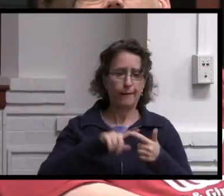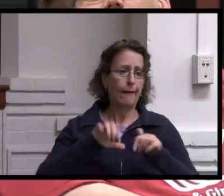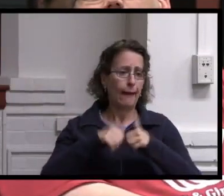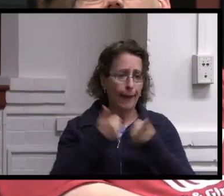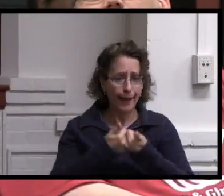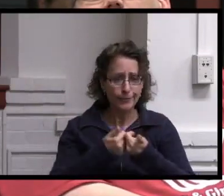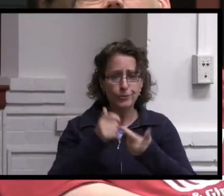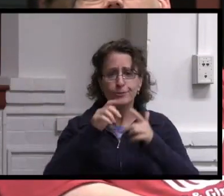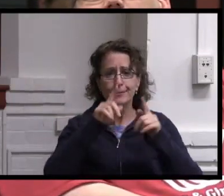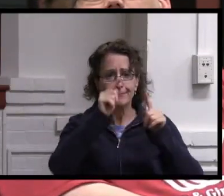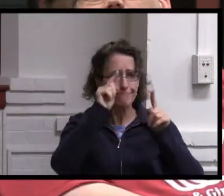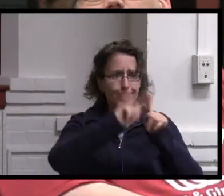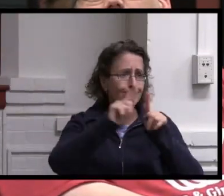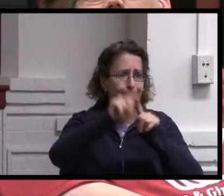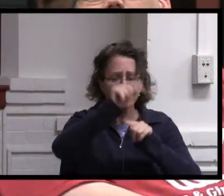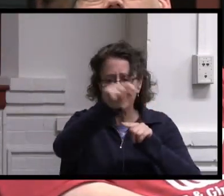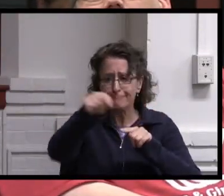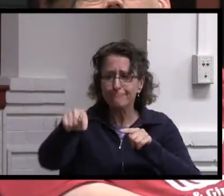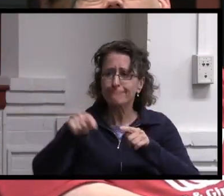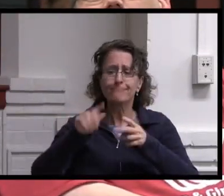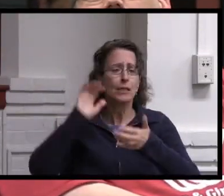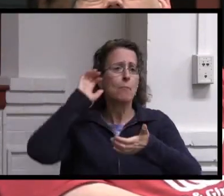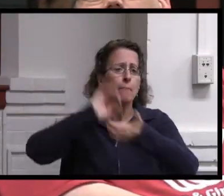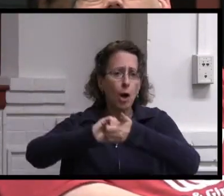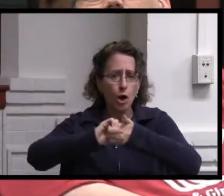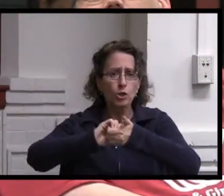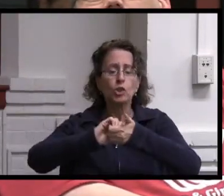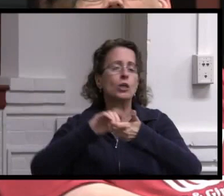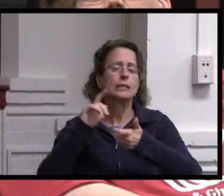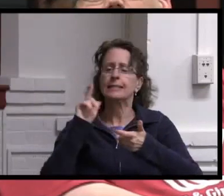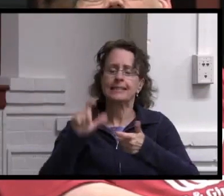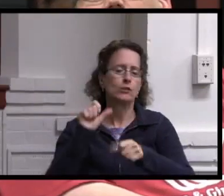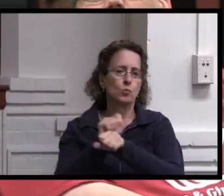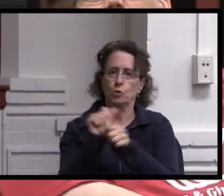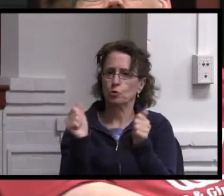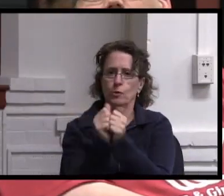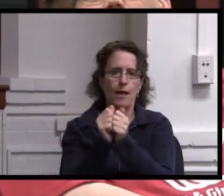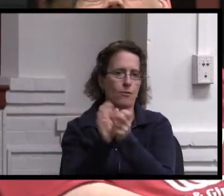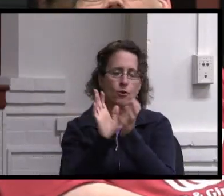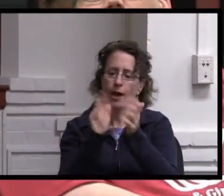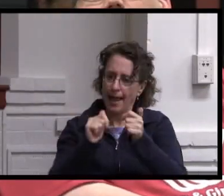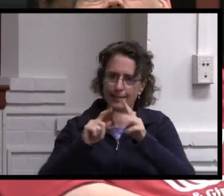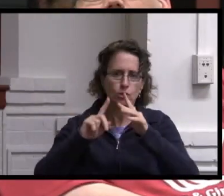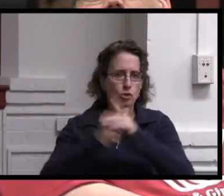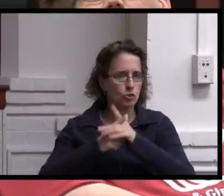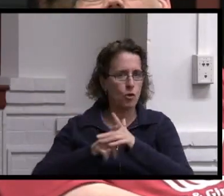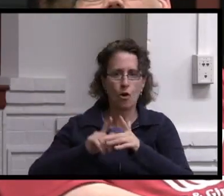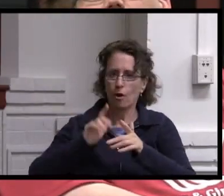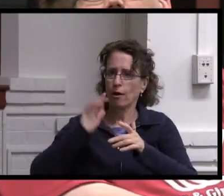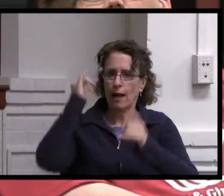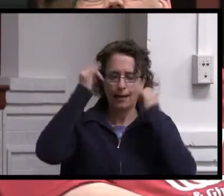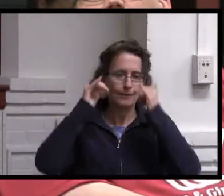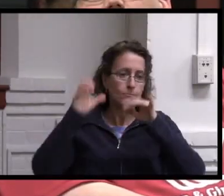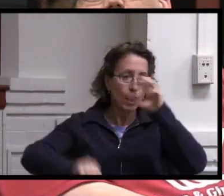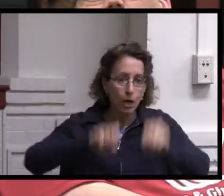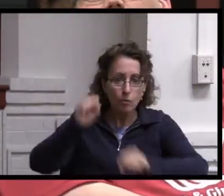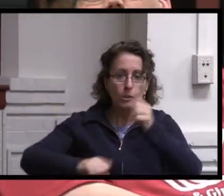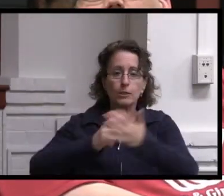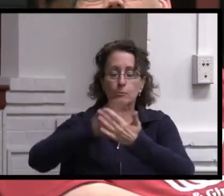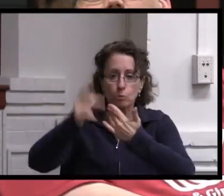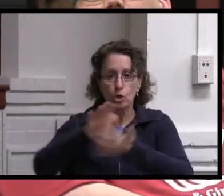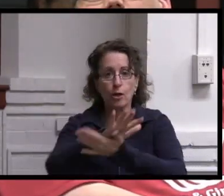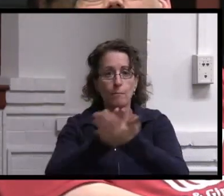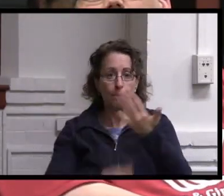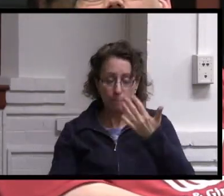at this as a collaborative opportunity to try something out. I think we have a great opportunity to look at how we can improve our